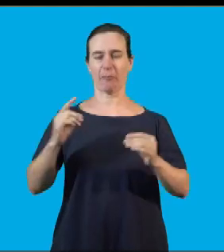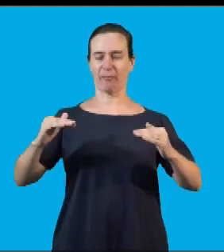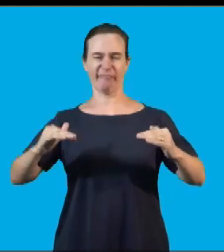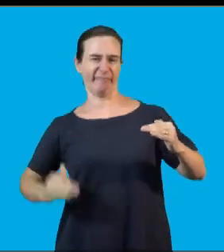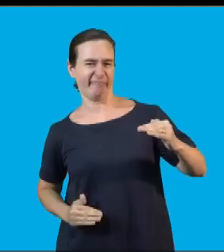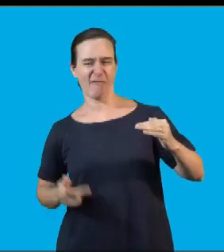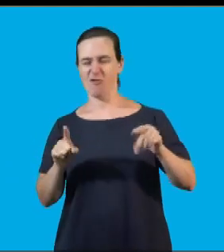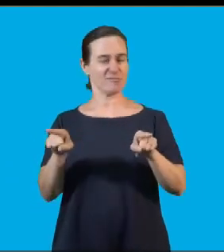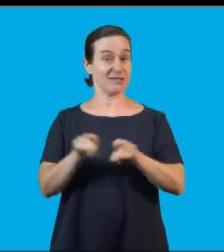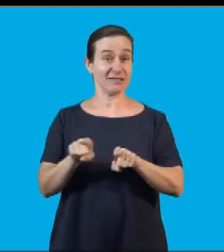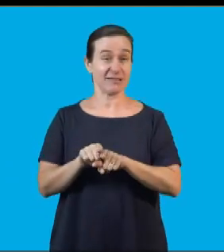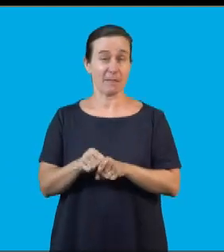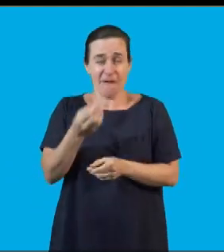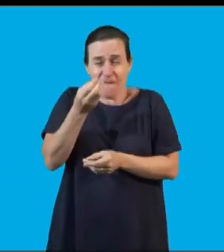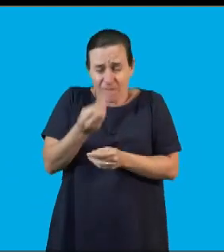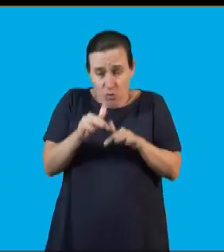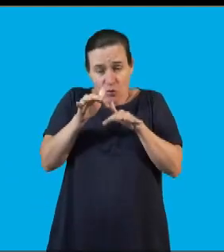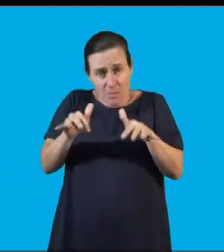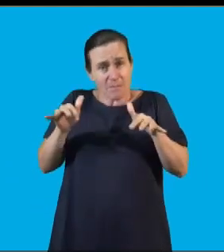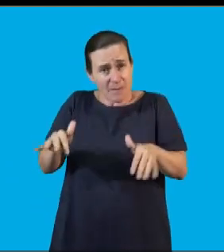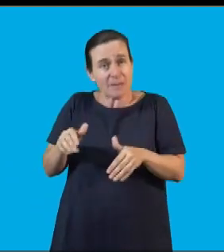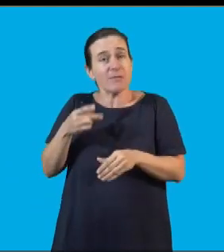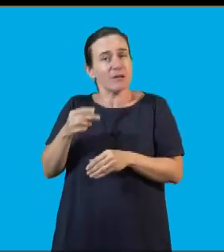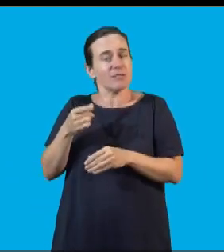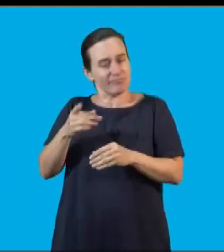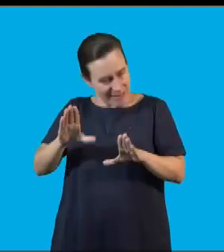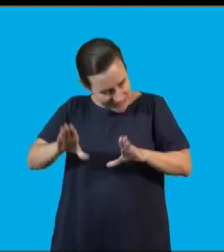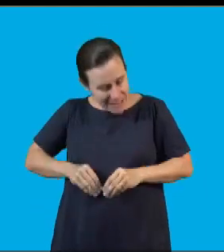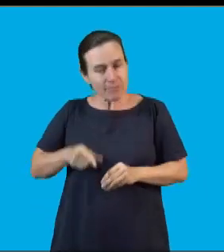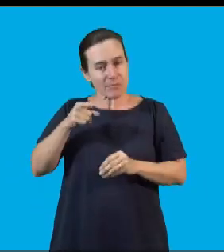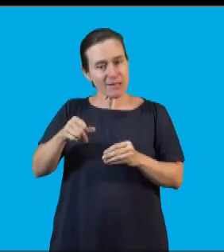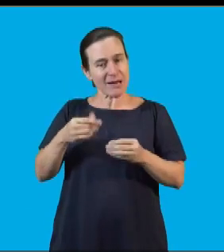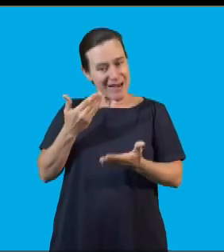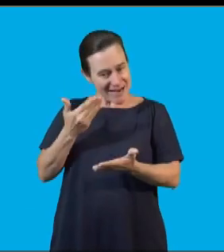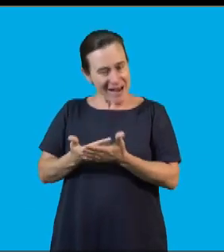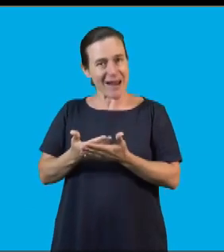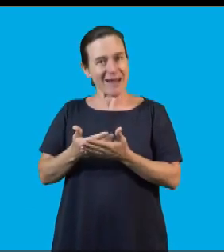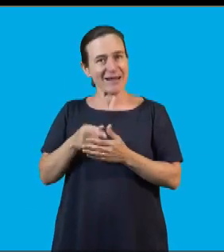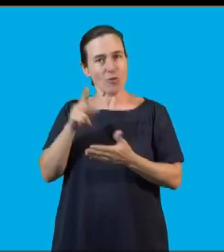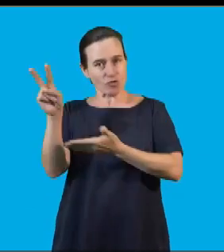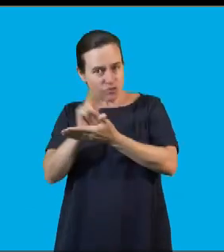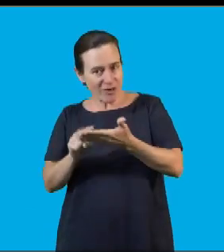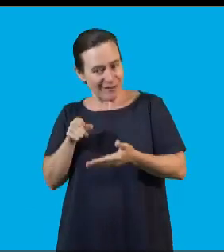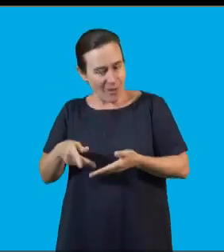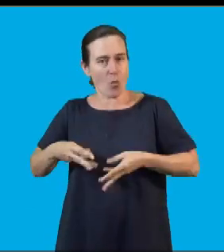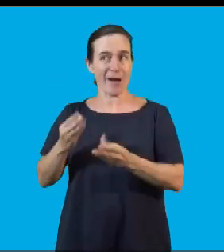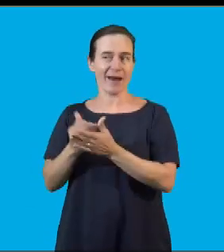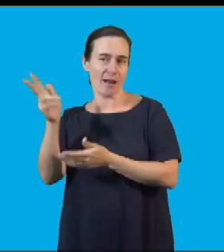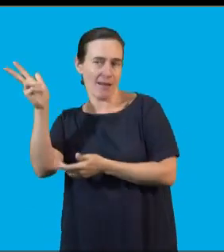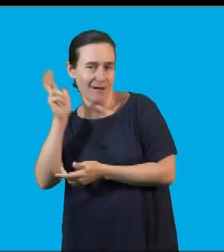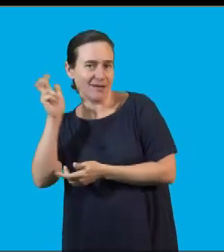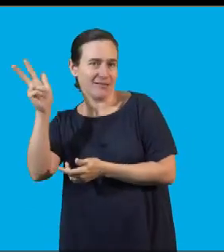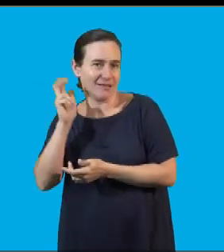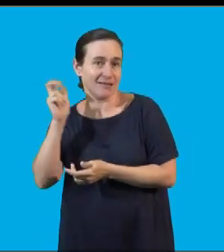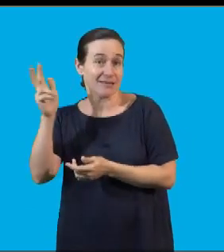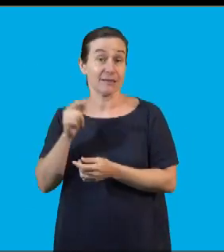like lesser. Very few acknowledge that it's the ideal way of reading literature. However, so in my